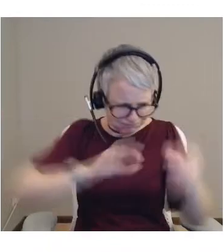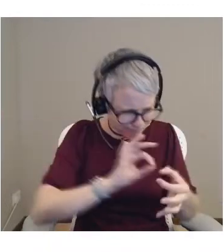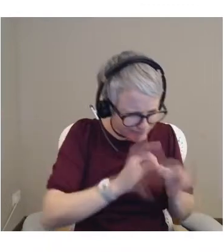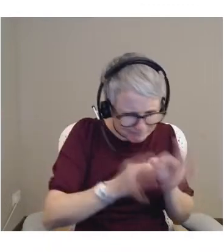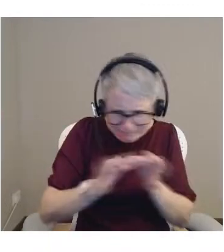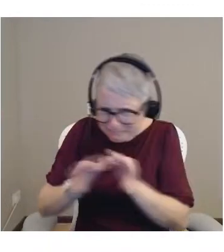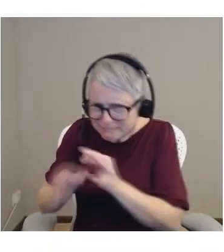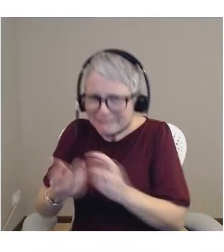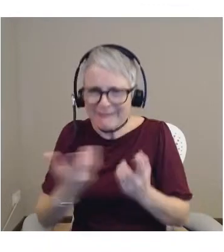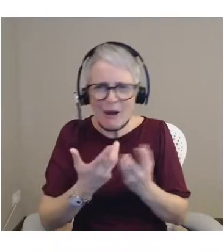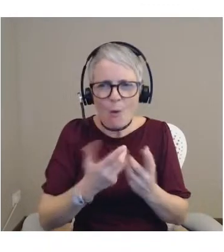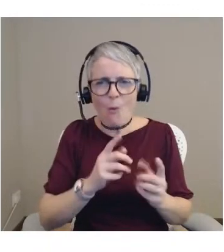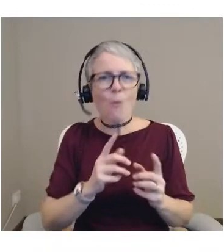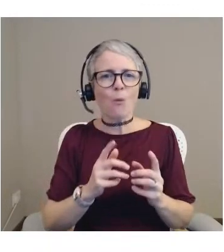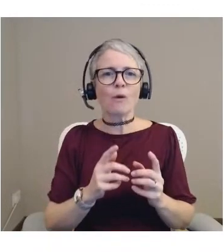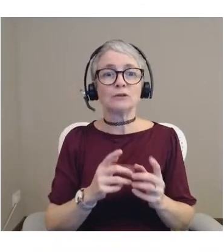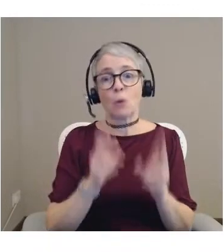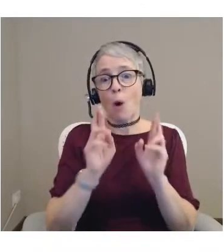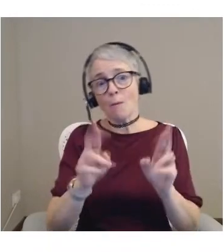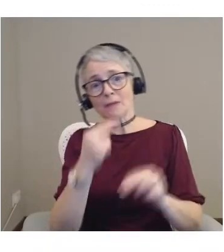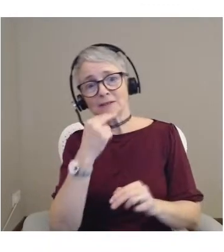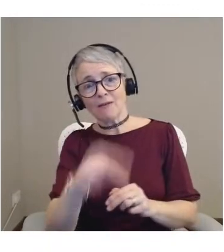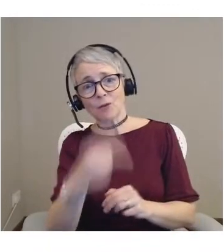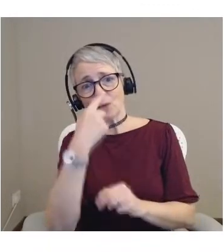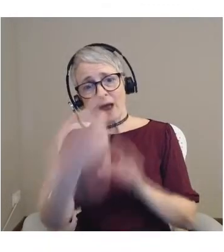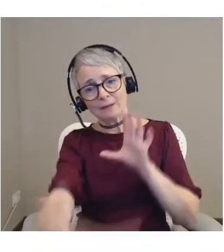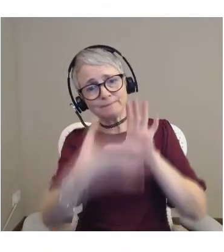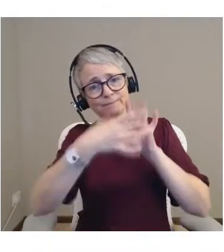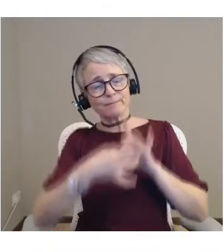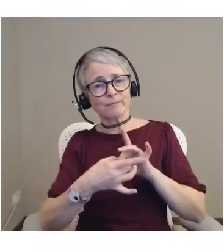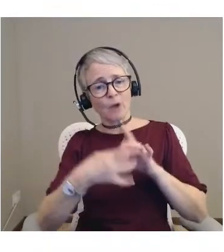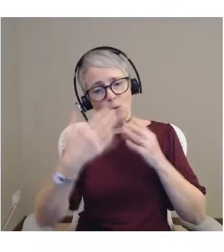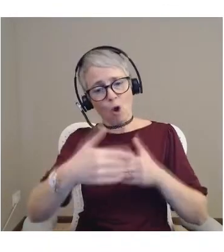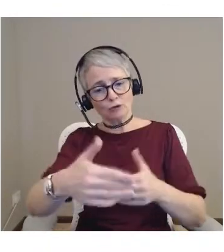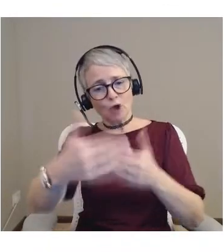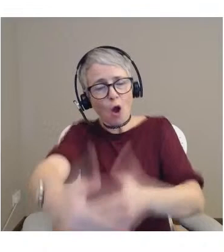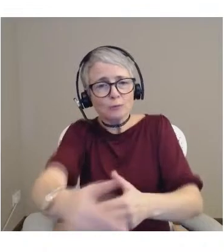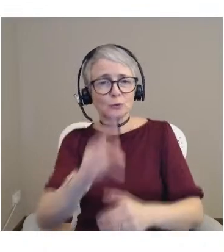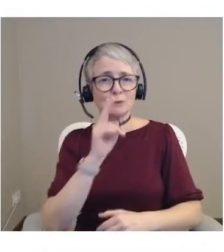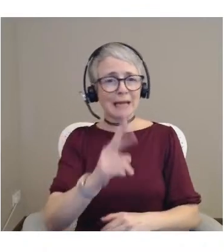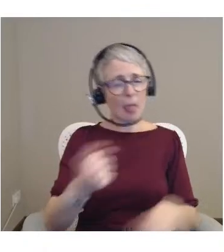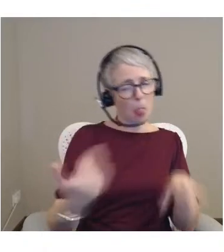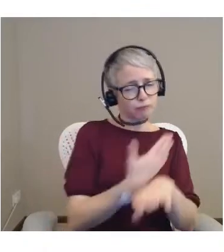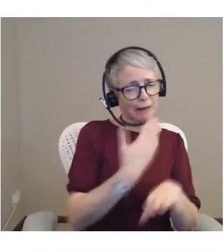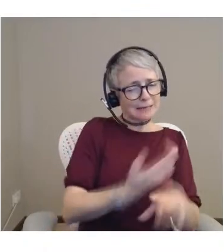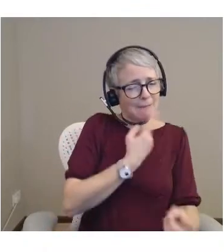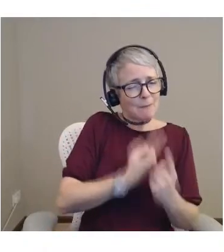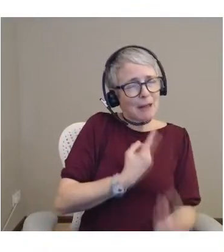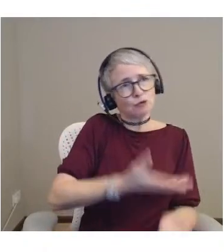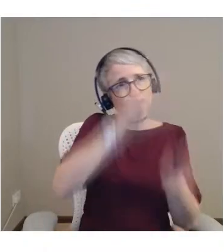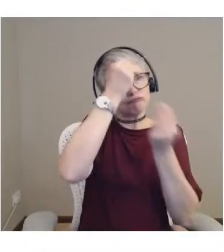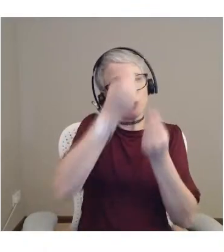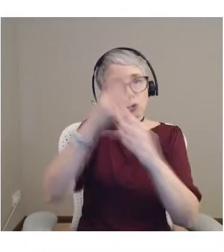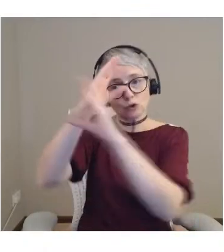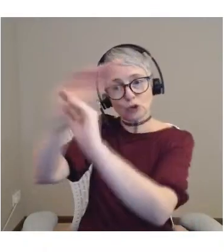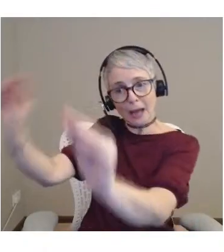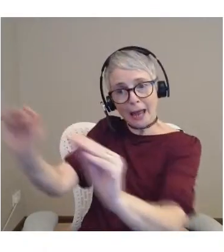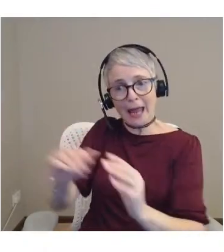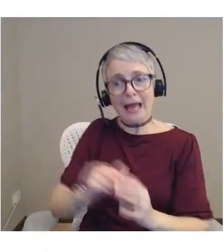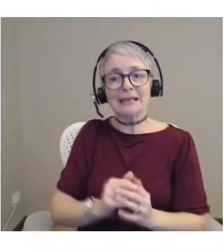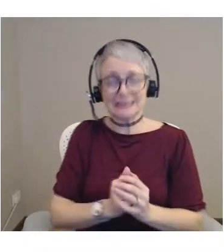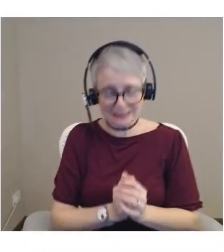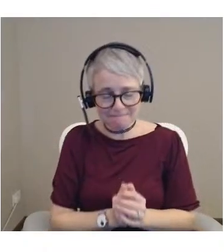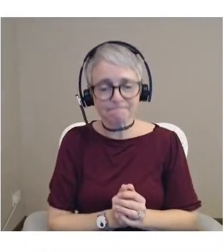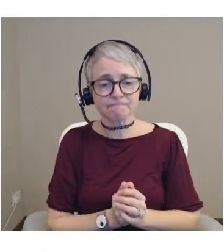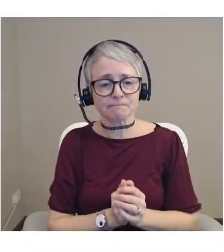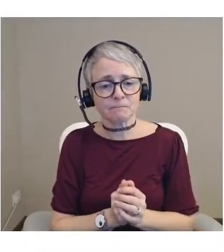workshops if you can, and see some of the practical stuff that needs to be shared. And I just remind you again, about some of the workshops later,